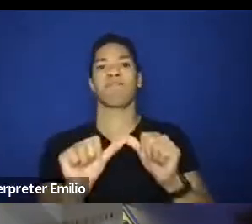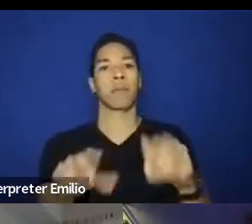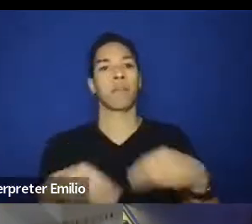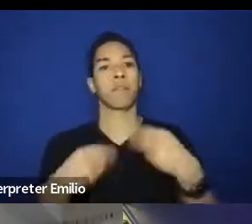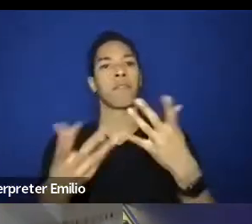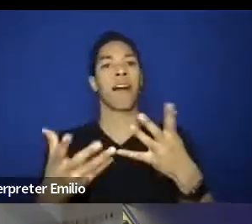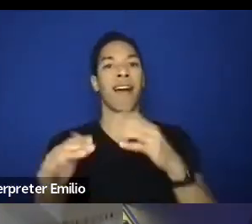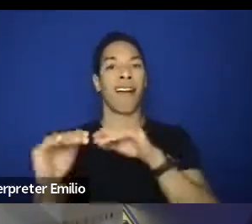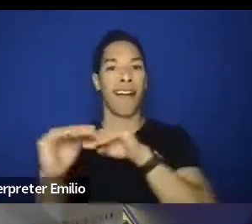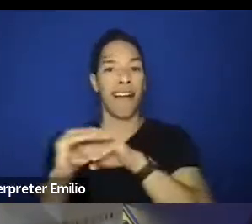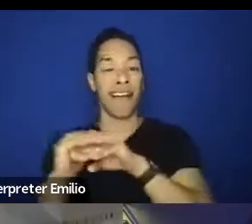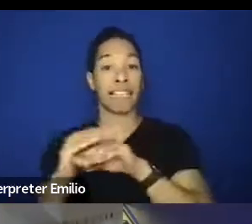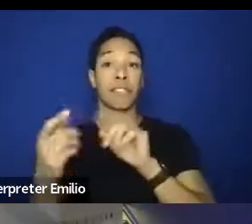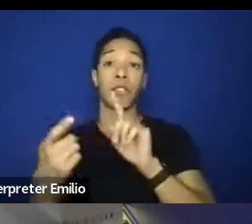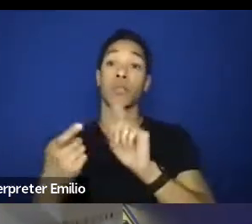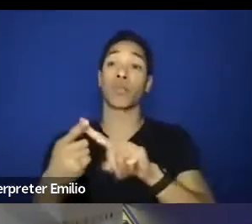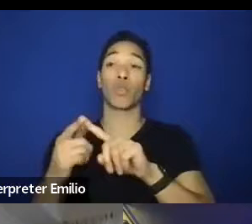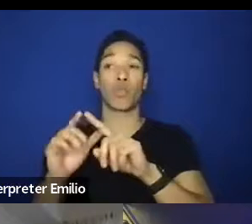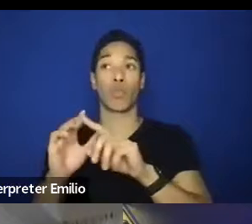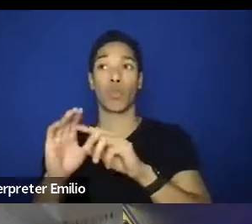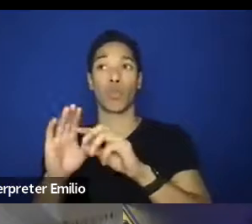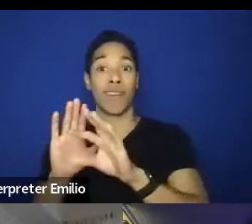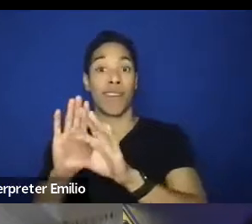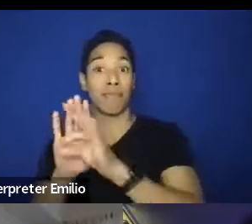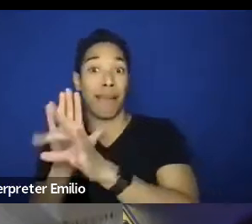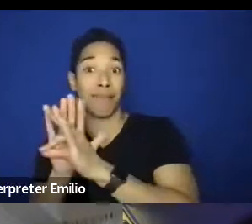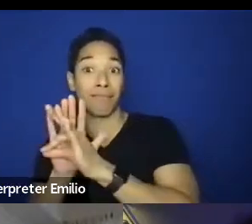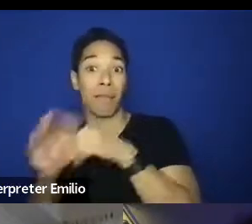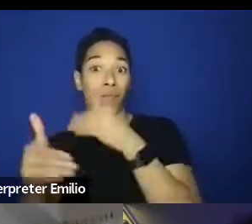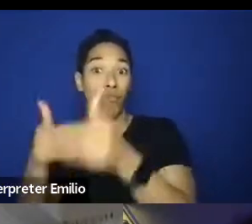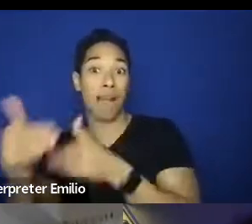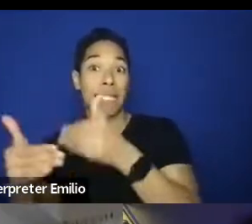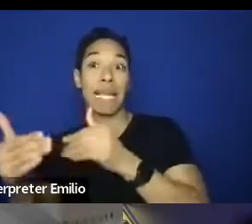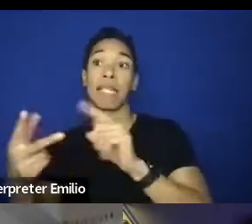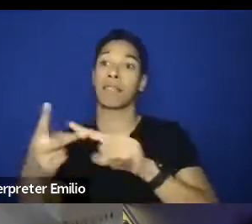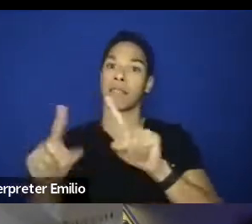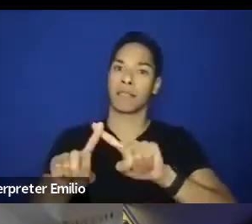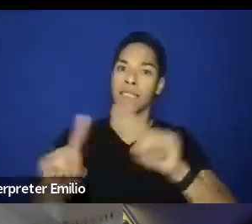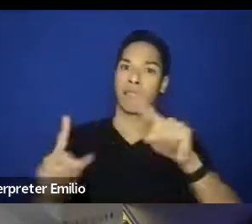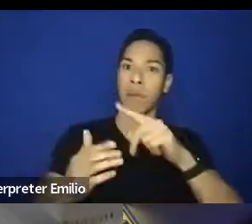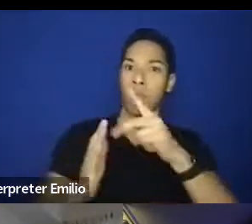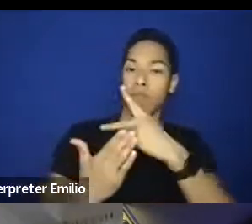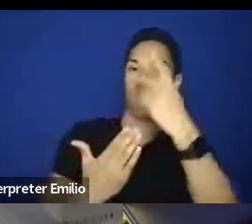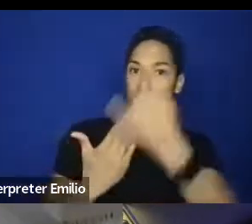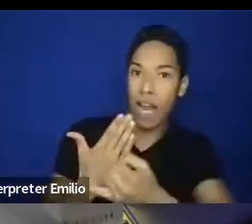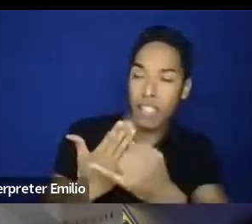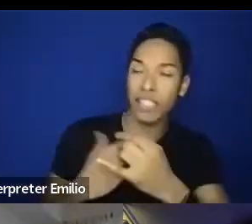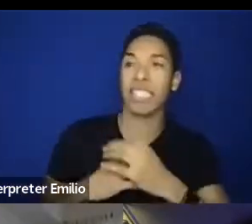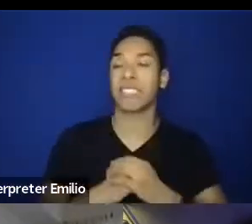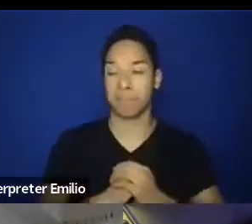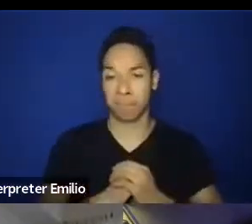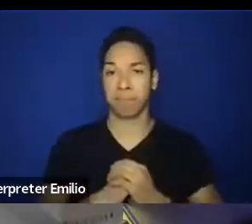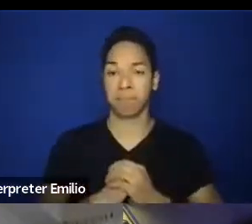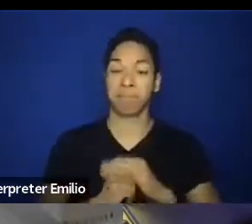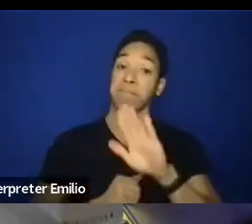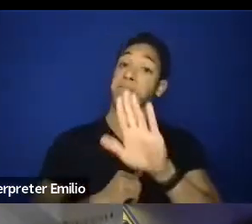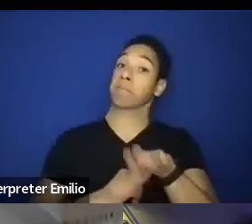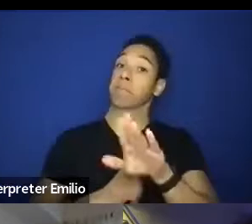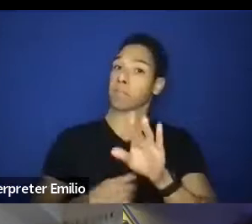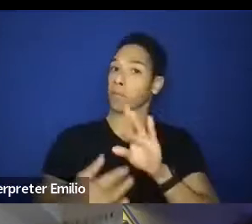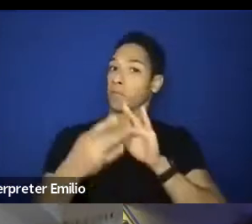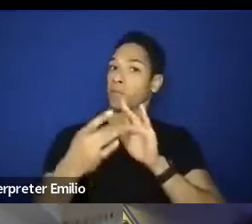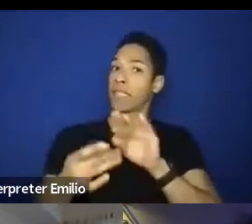these auditions and different projects. And in terms of preparation,